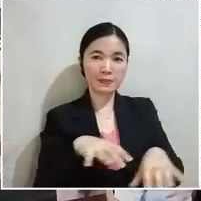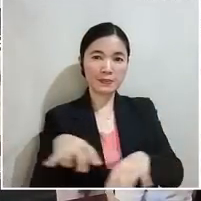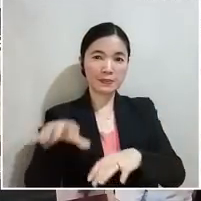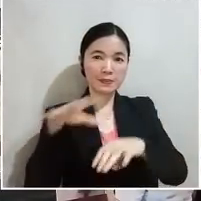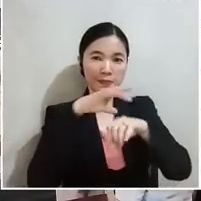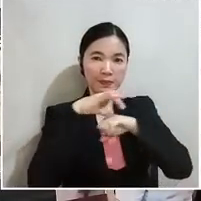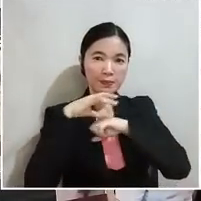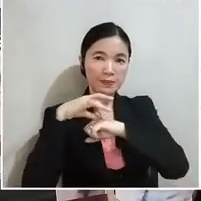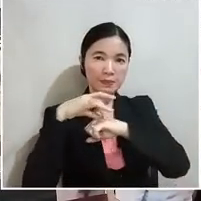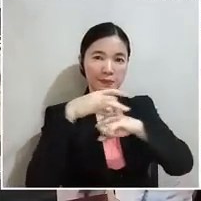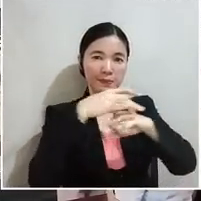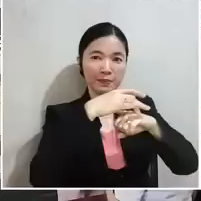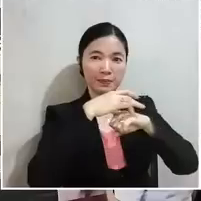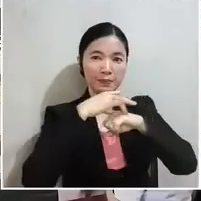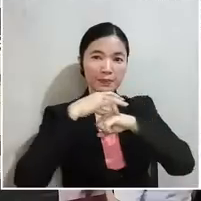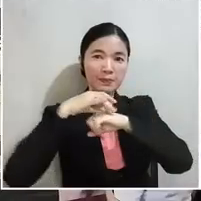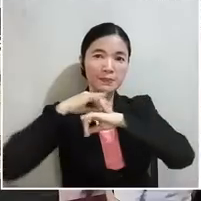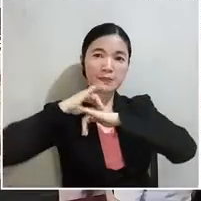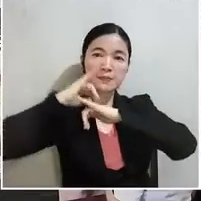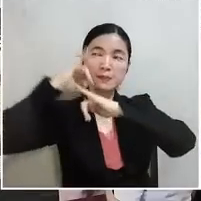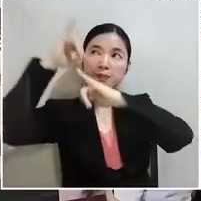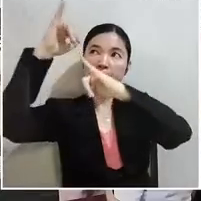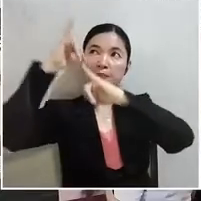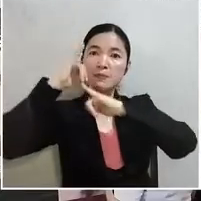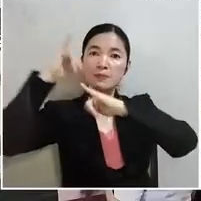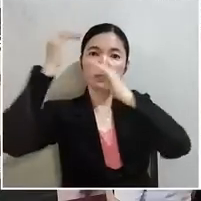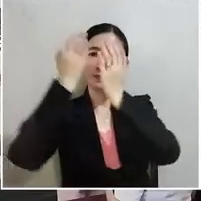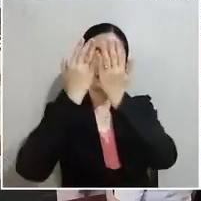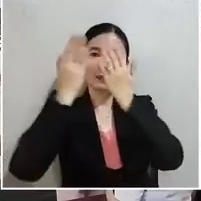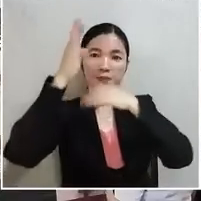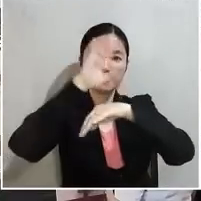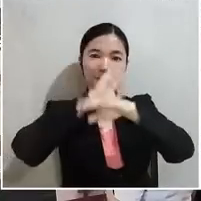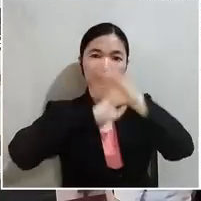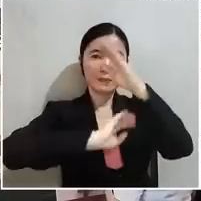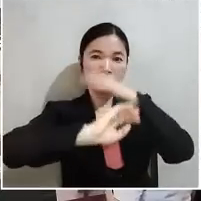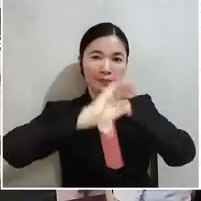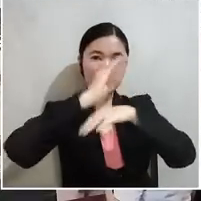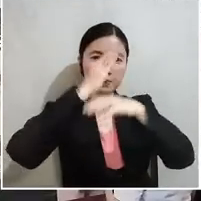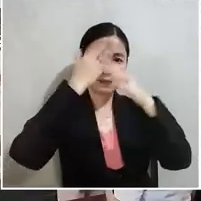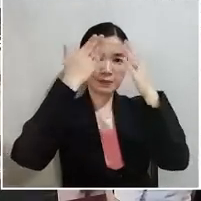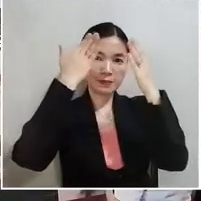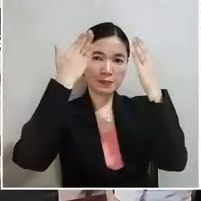done on earth as it is in